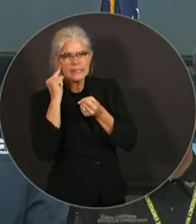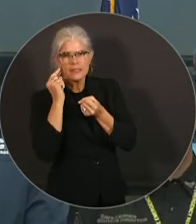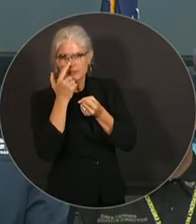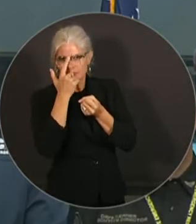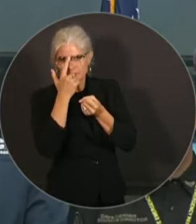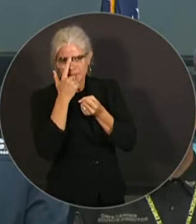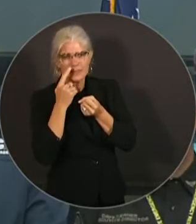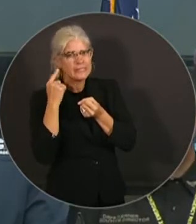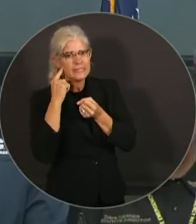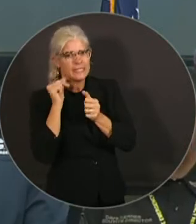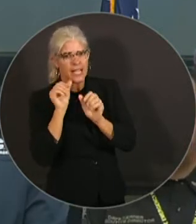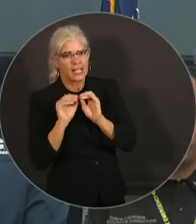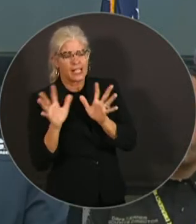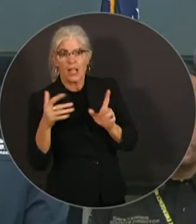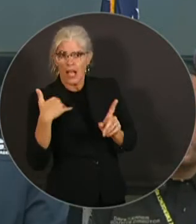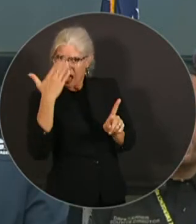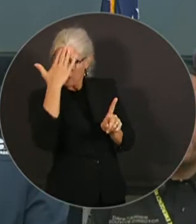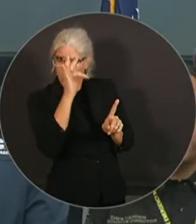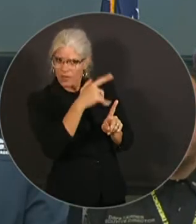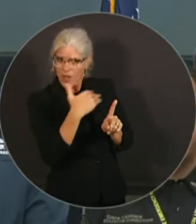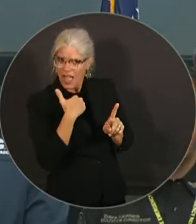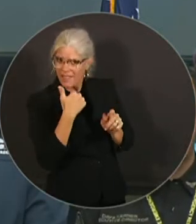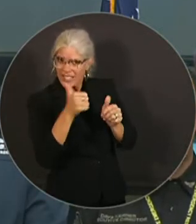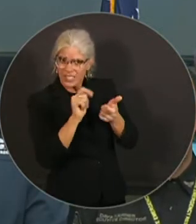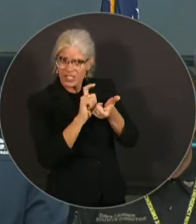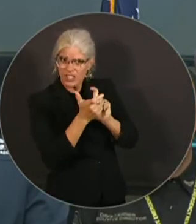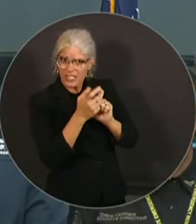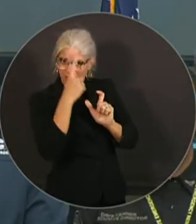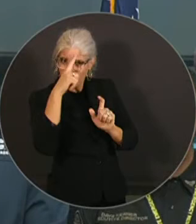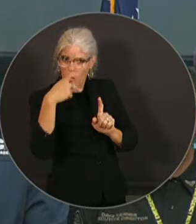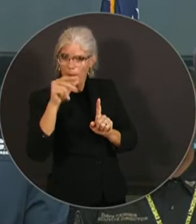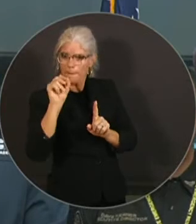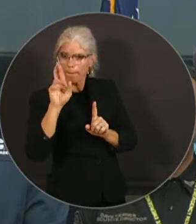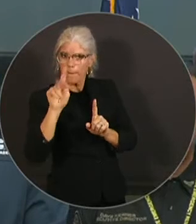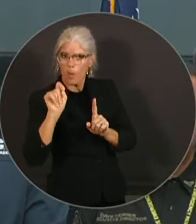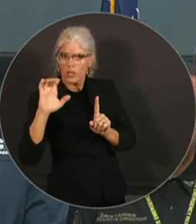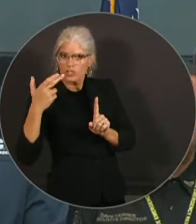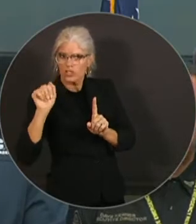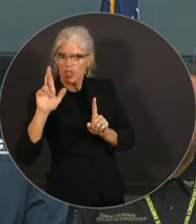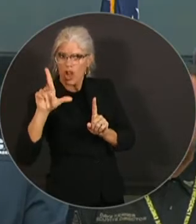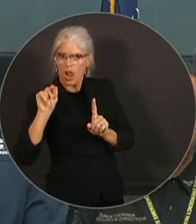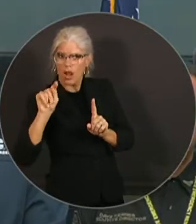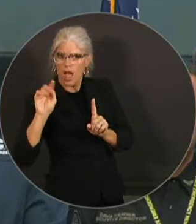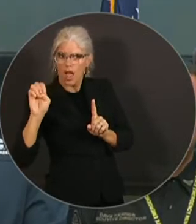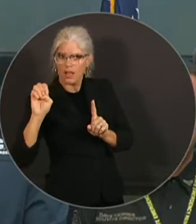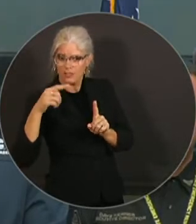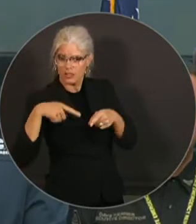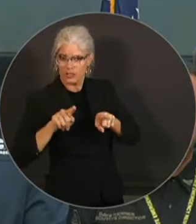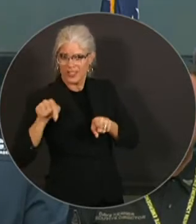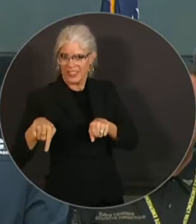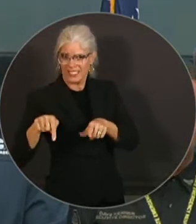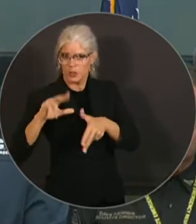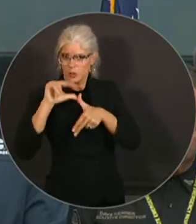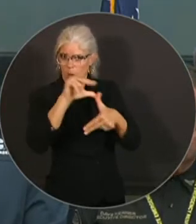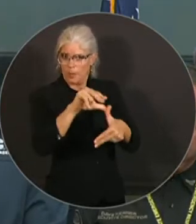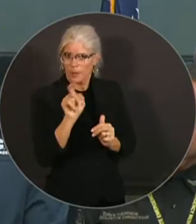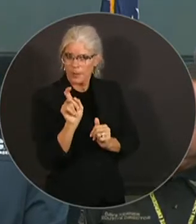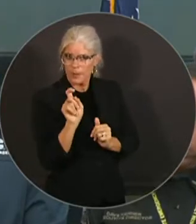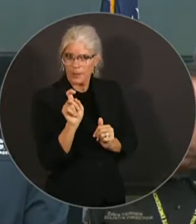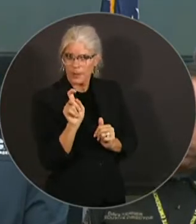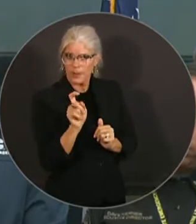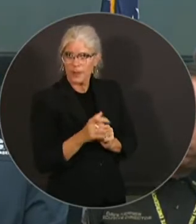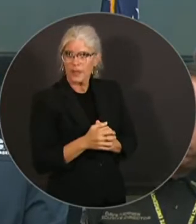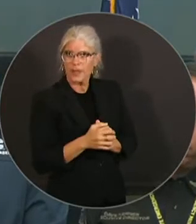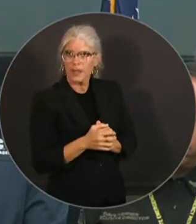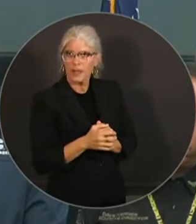been any changes to this hospital in Port Charlotte in particular, which is right in the crosshairs of the storm, and other hospitals in terms of needing local